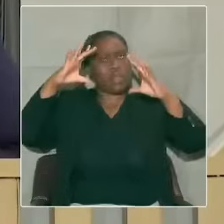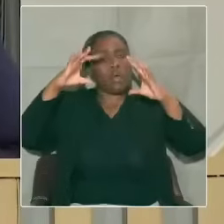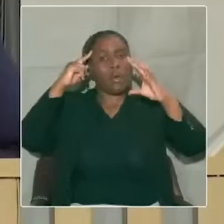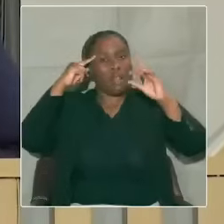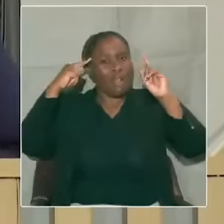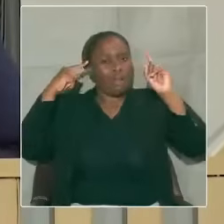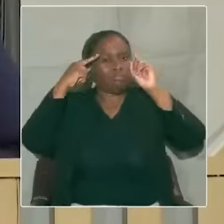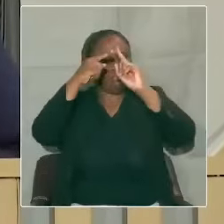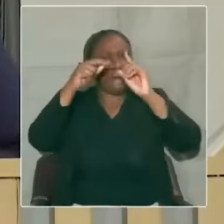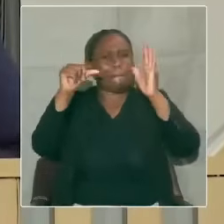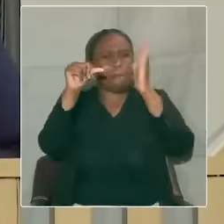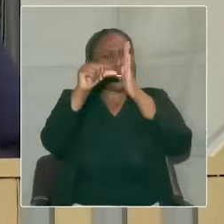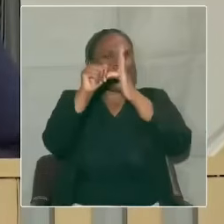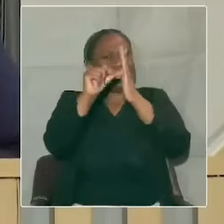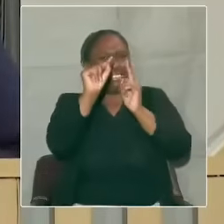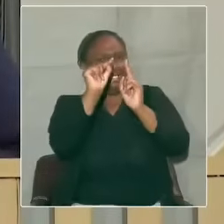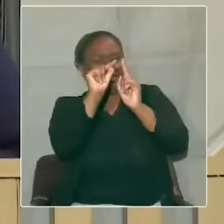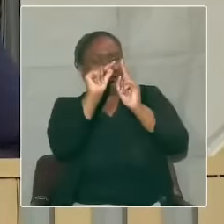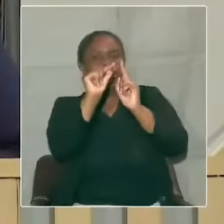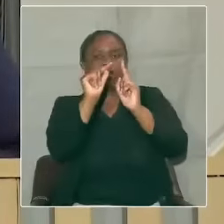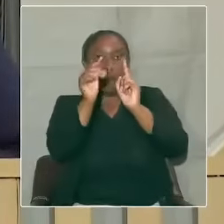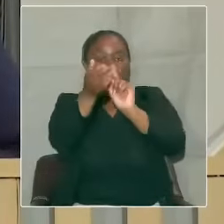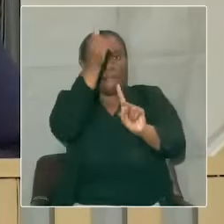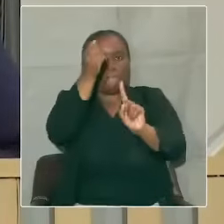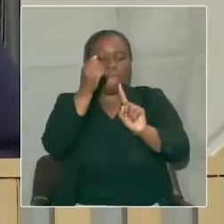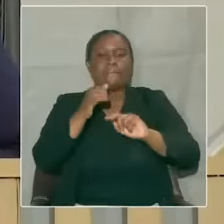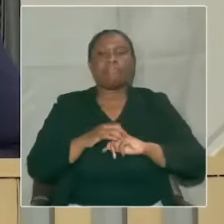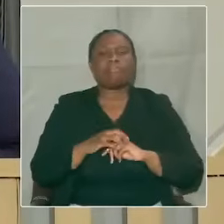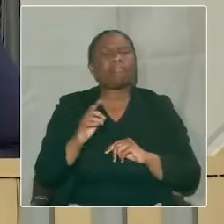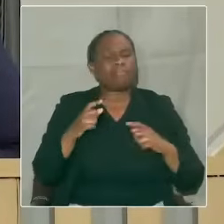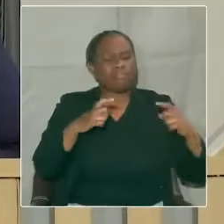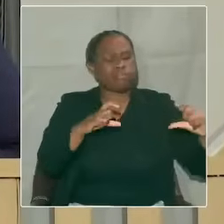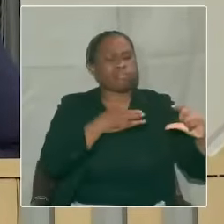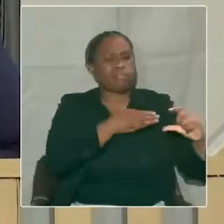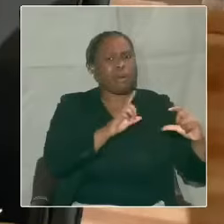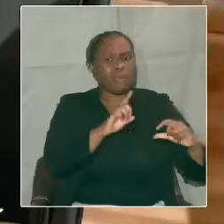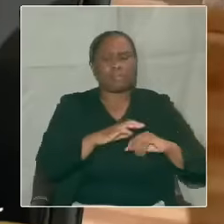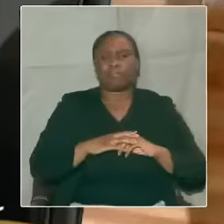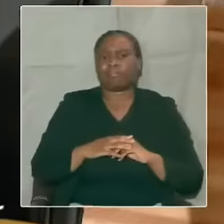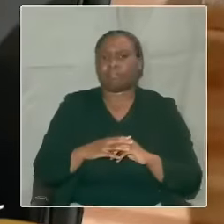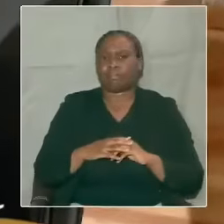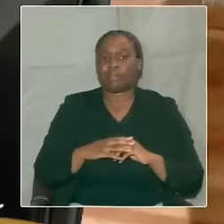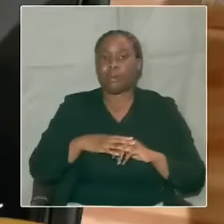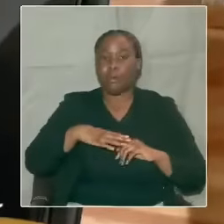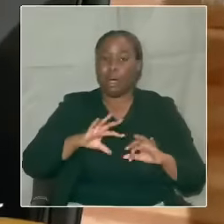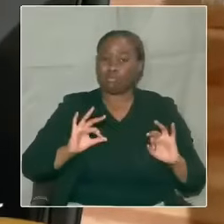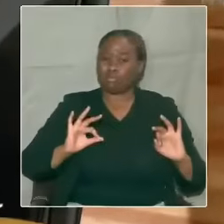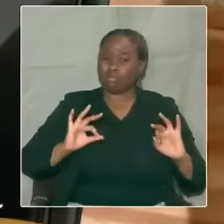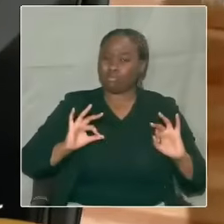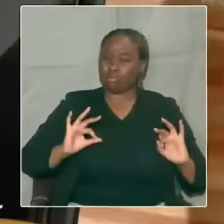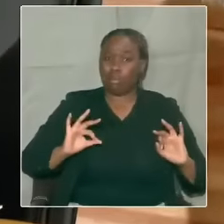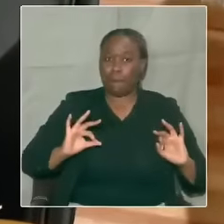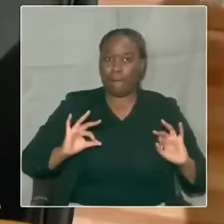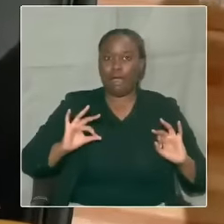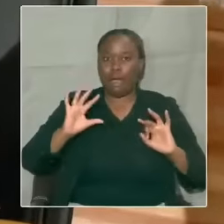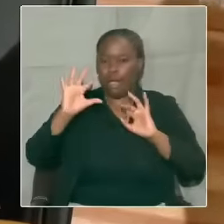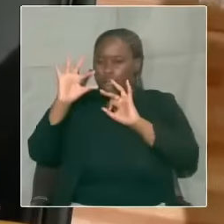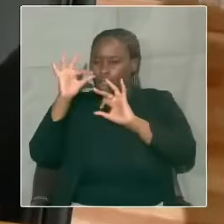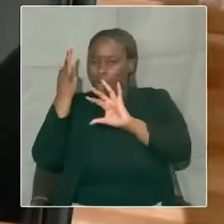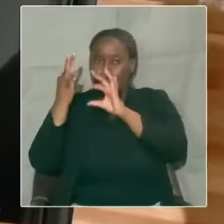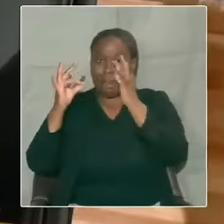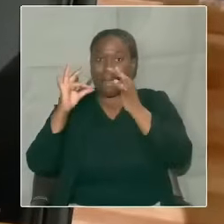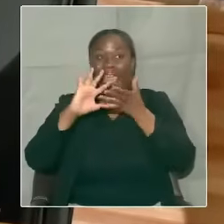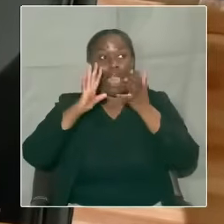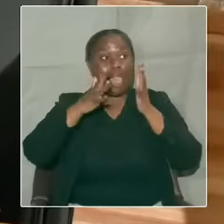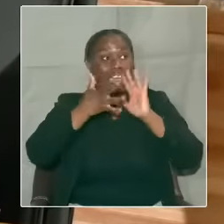you say the commission, you hope, will assist in making a proper diagnosis of the circumstances that